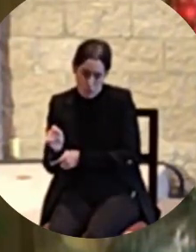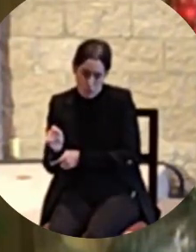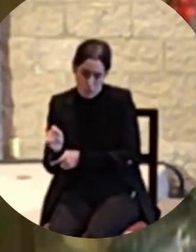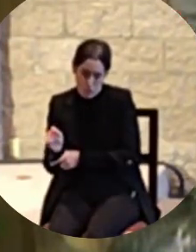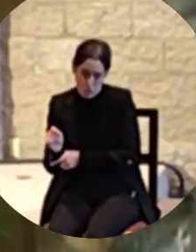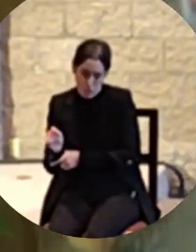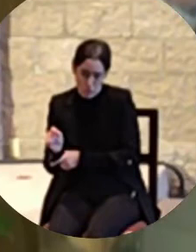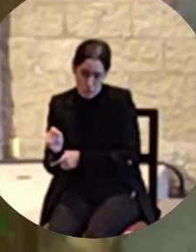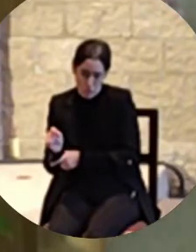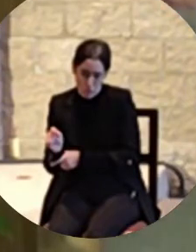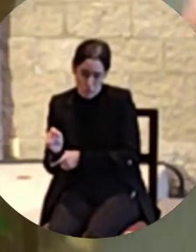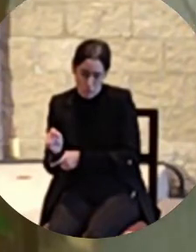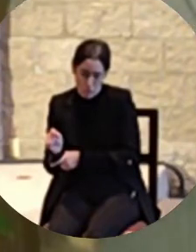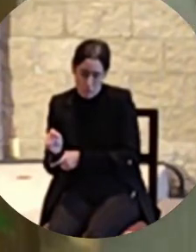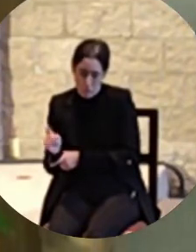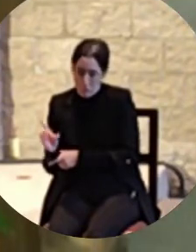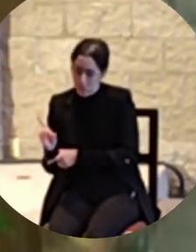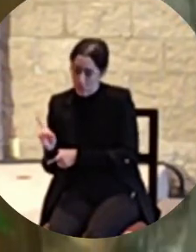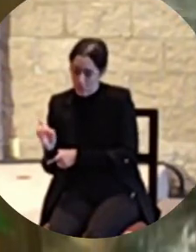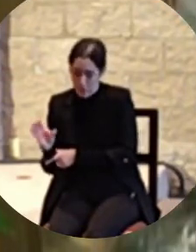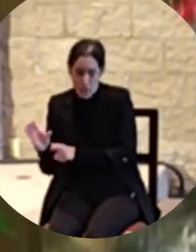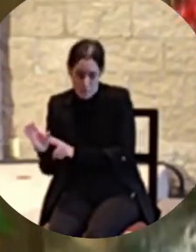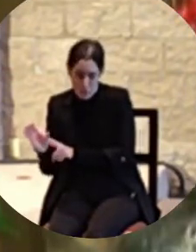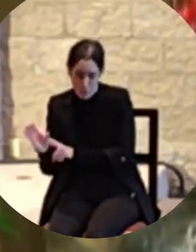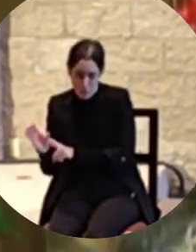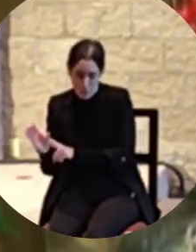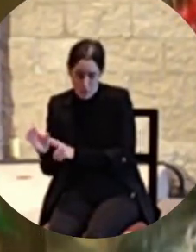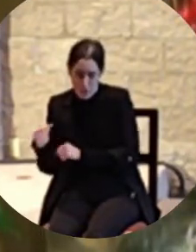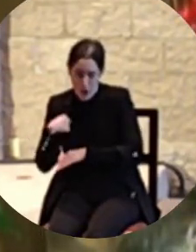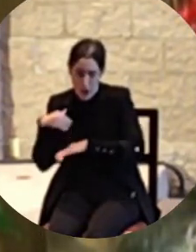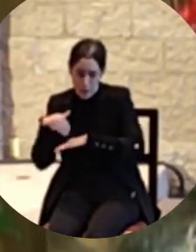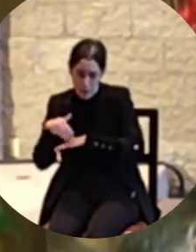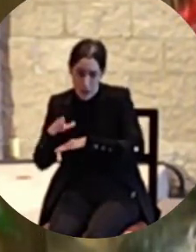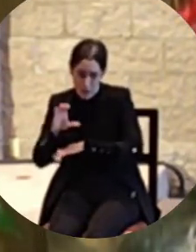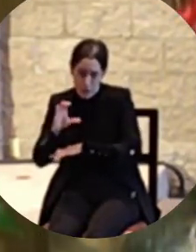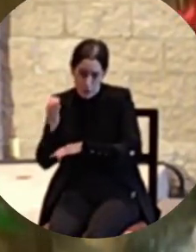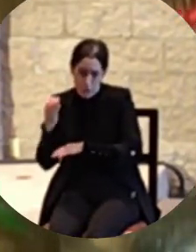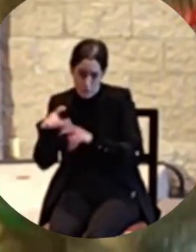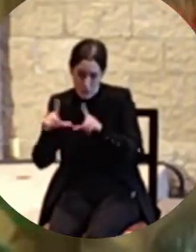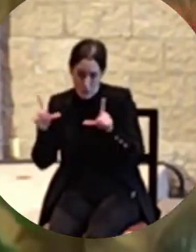In December, I sent a Christmas card.